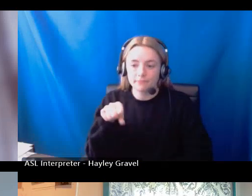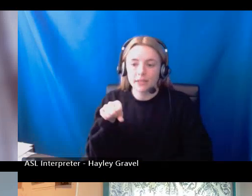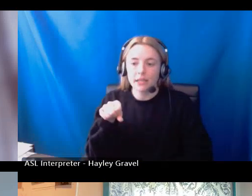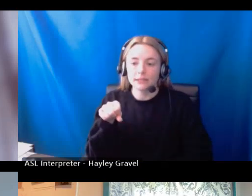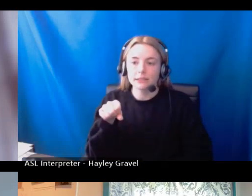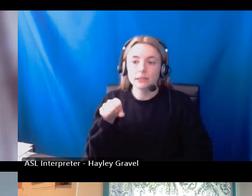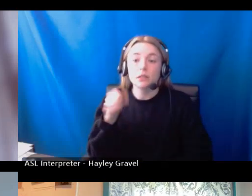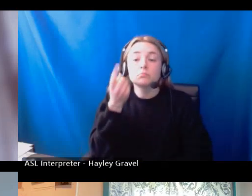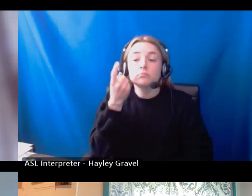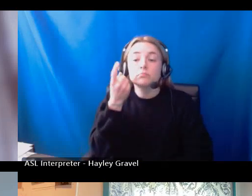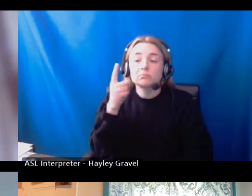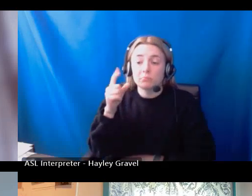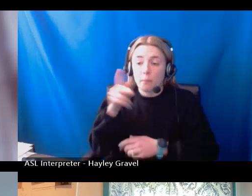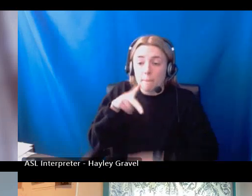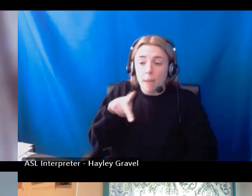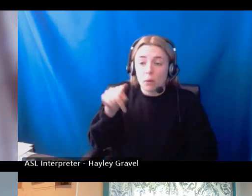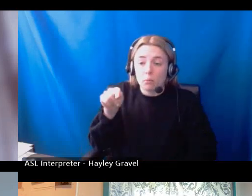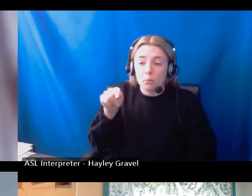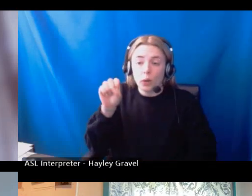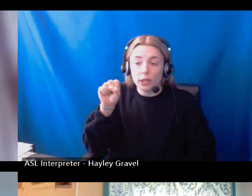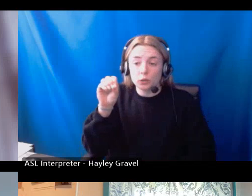no sources listed.